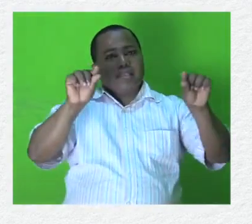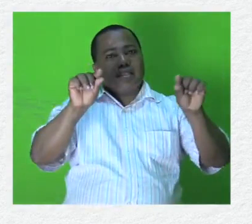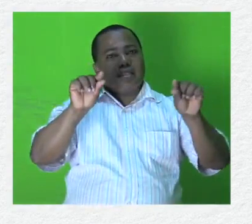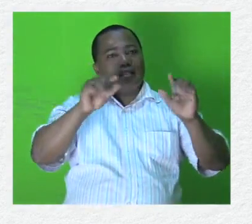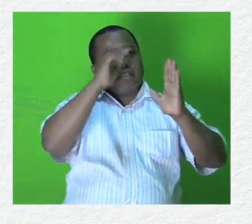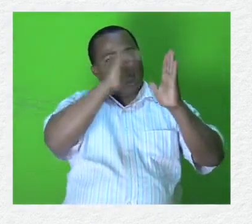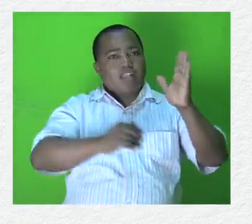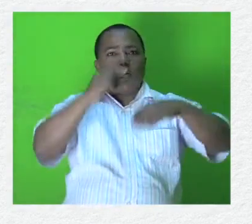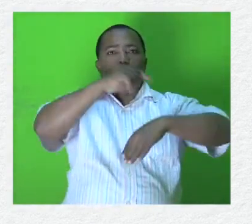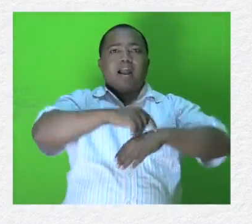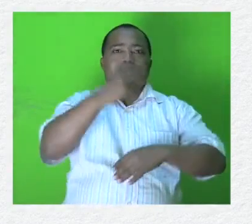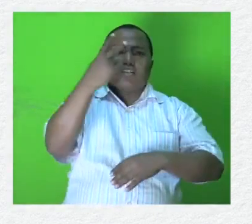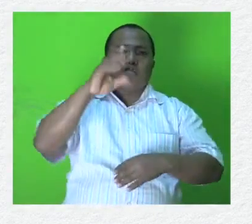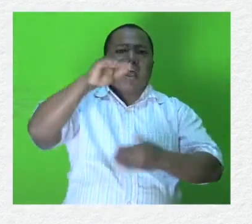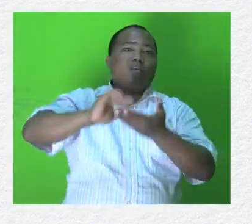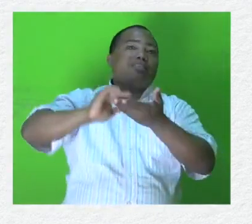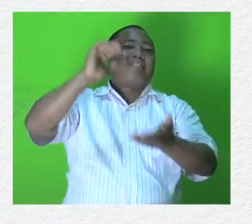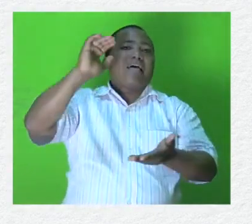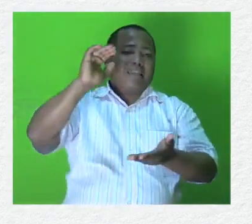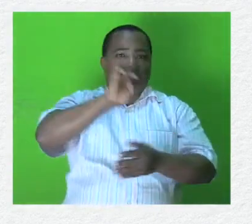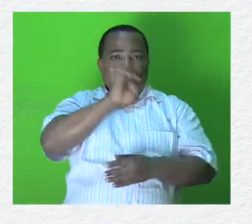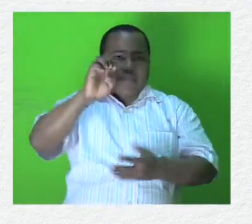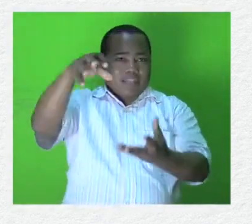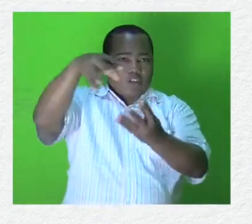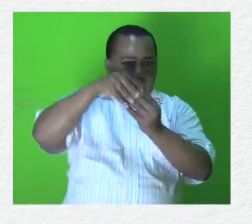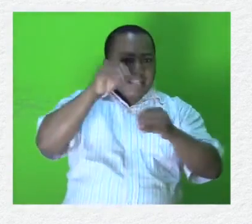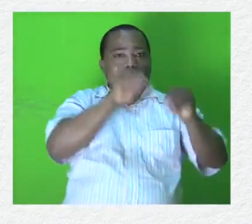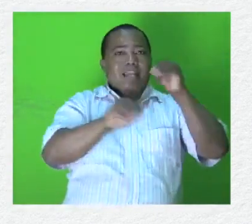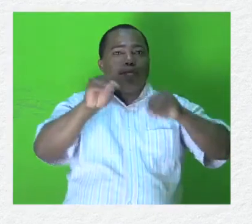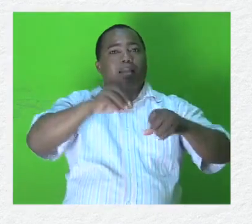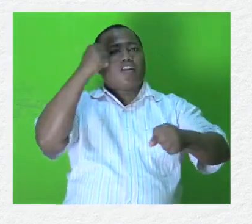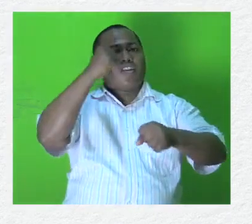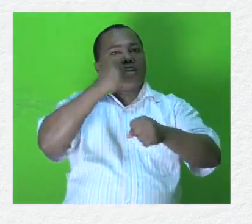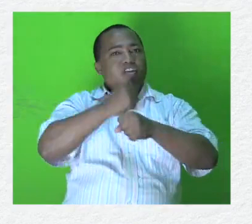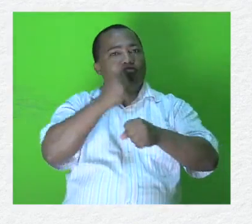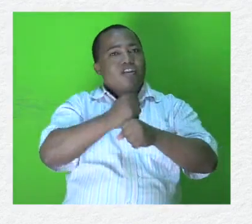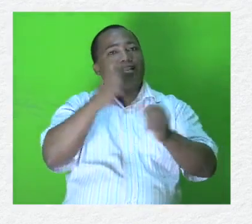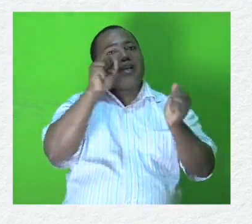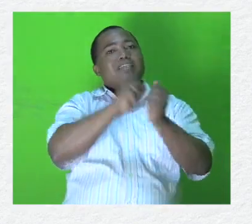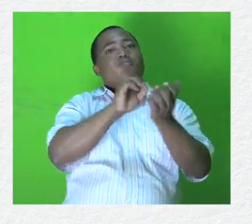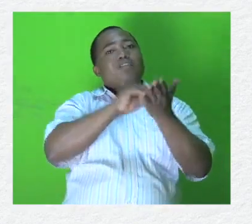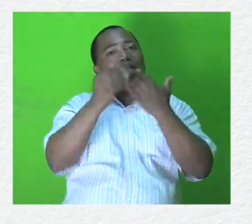When two or more elements combine chemically, they form